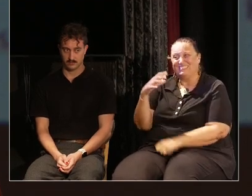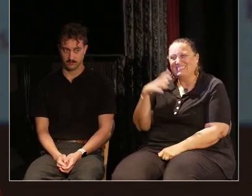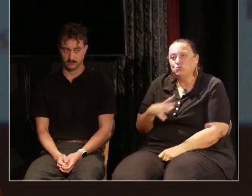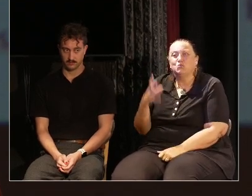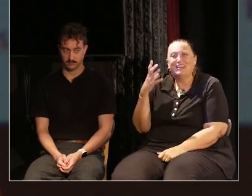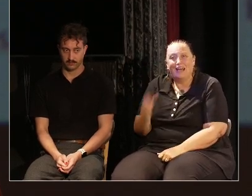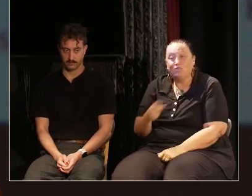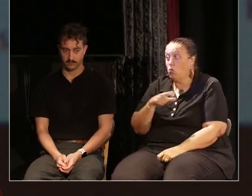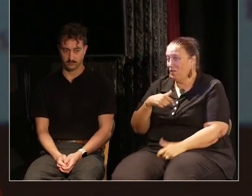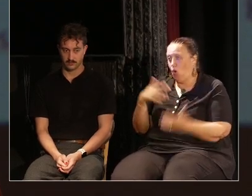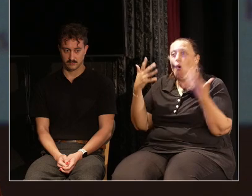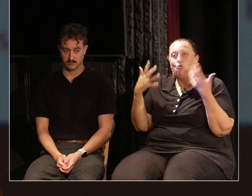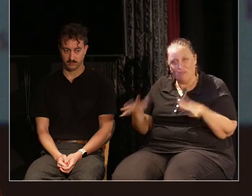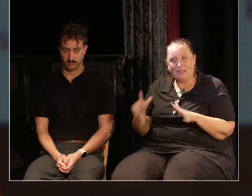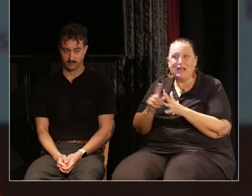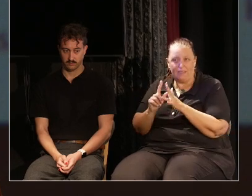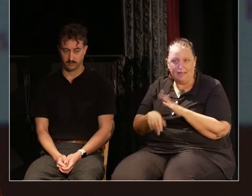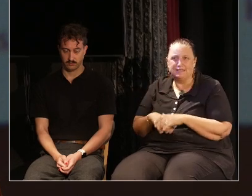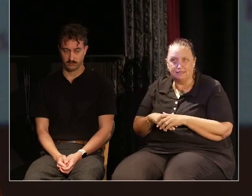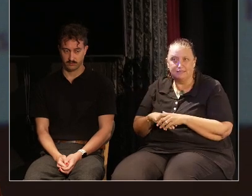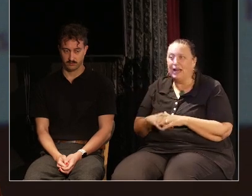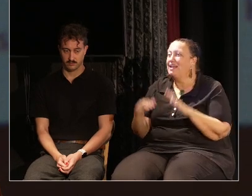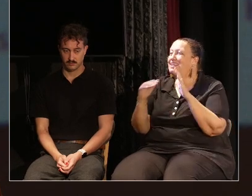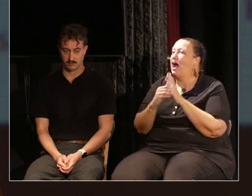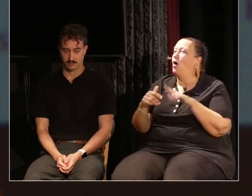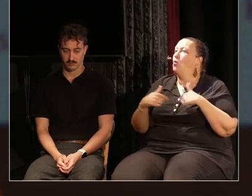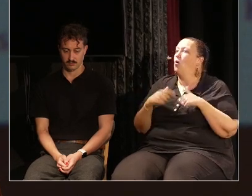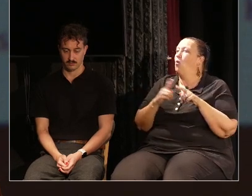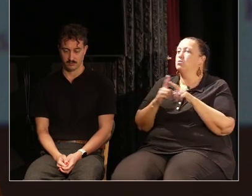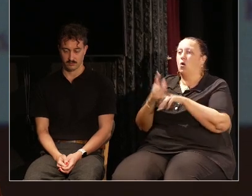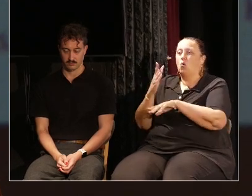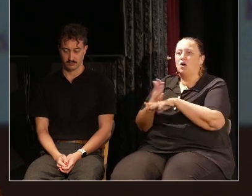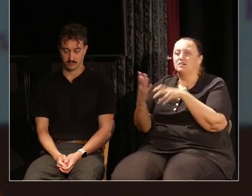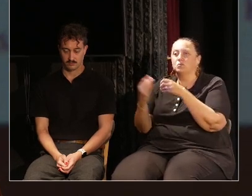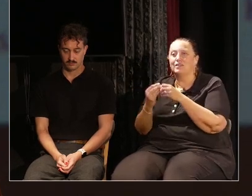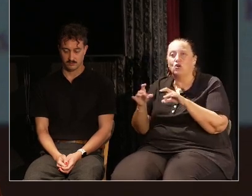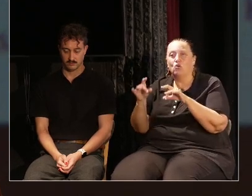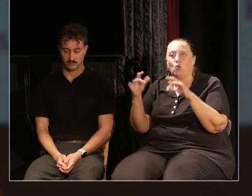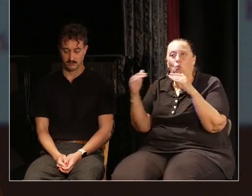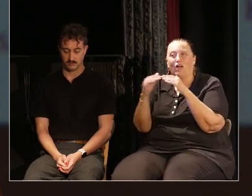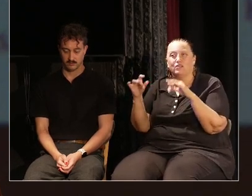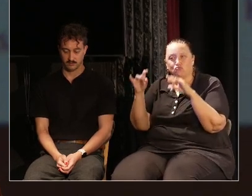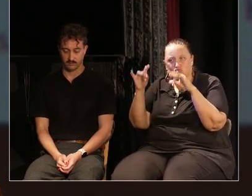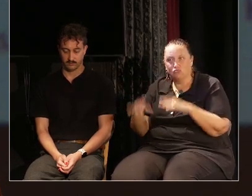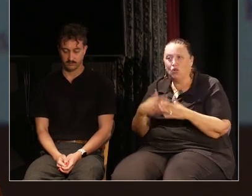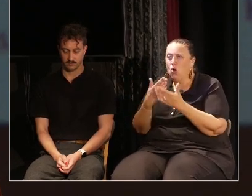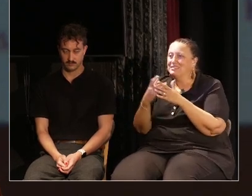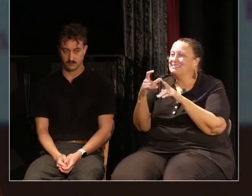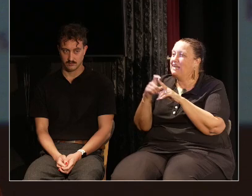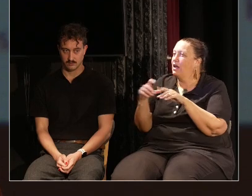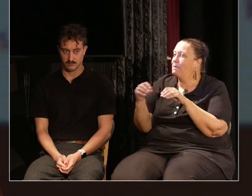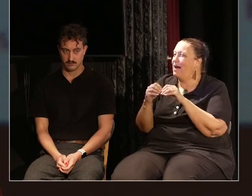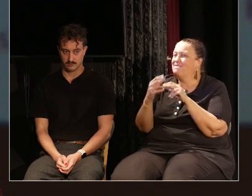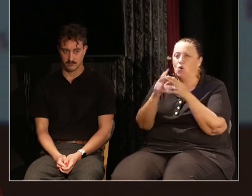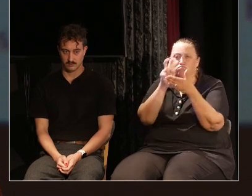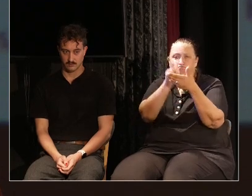we have done. We are also working, and I know we're working with Equality Australia on this, on a database to